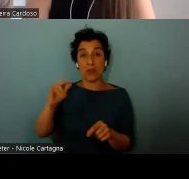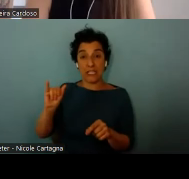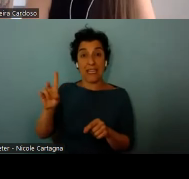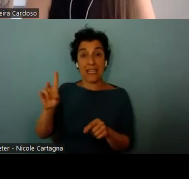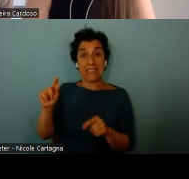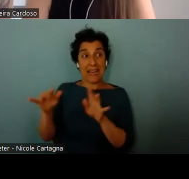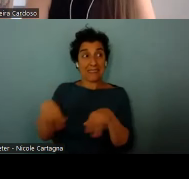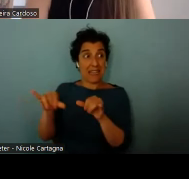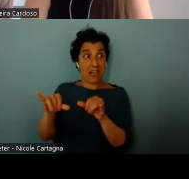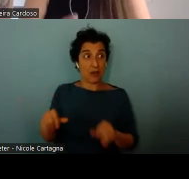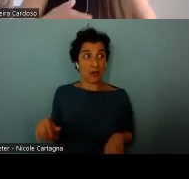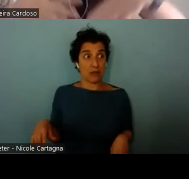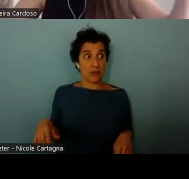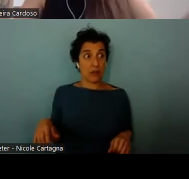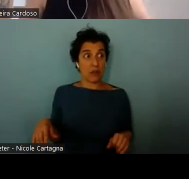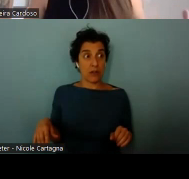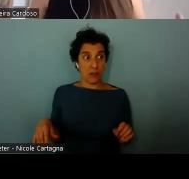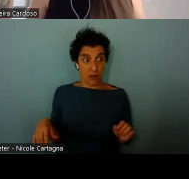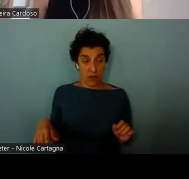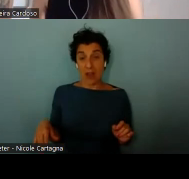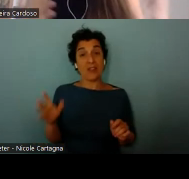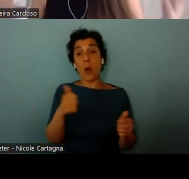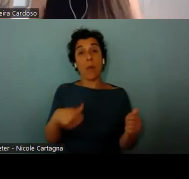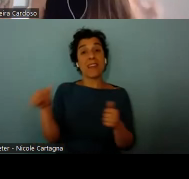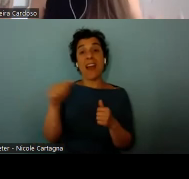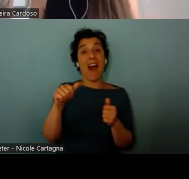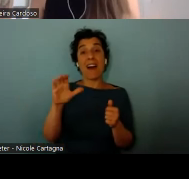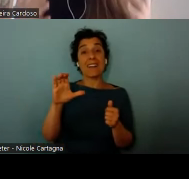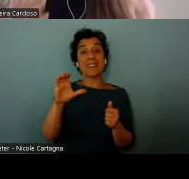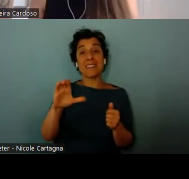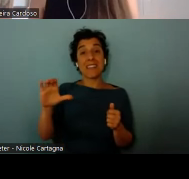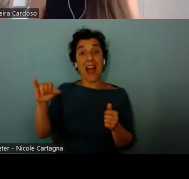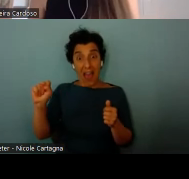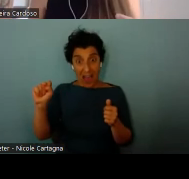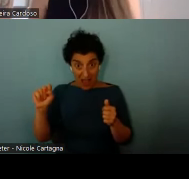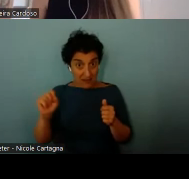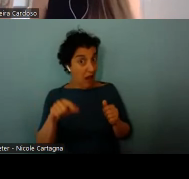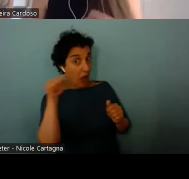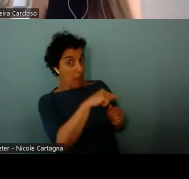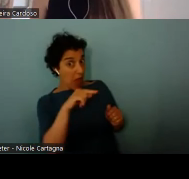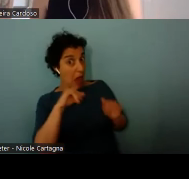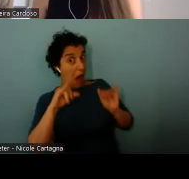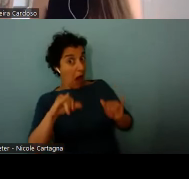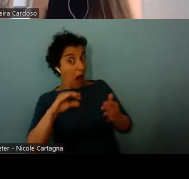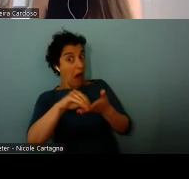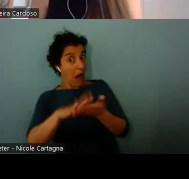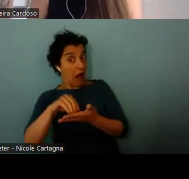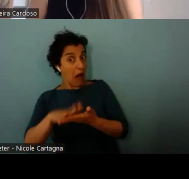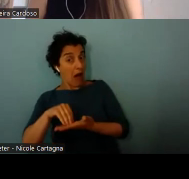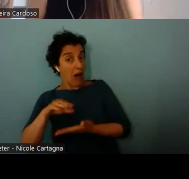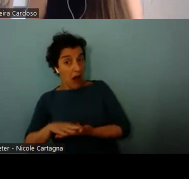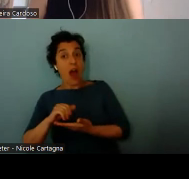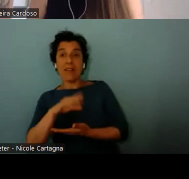this means is that way beyond CCIS, other entities are actually codifying equity in their data collection system.